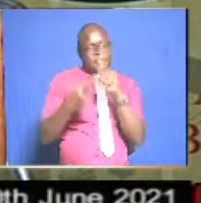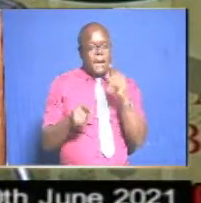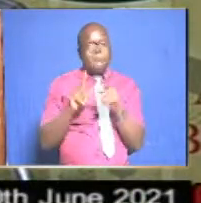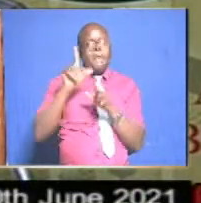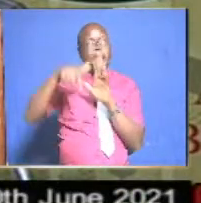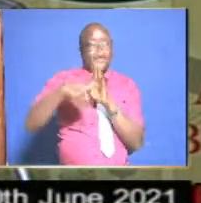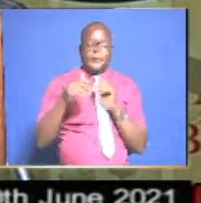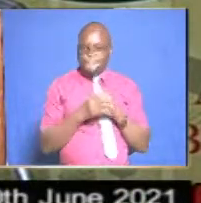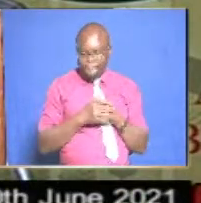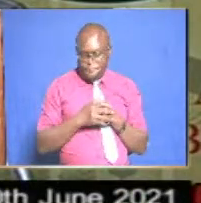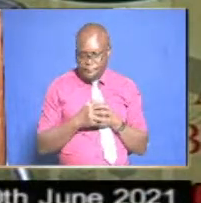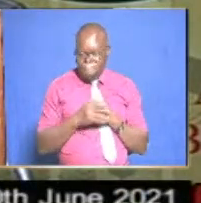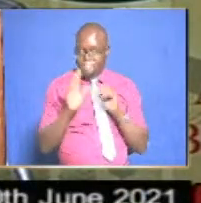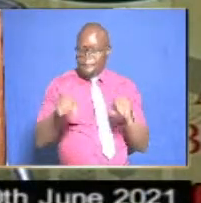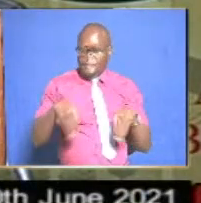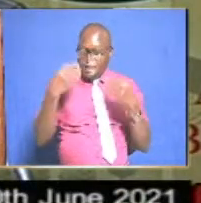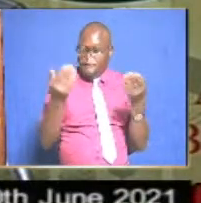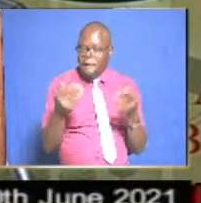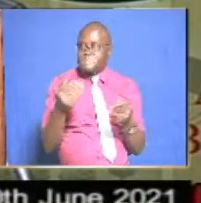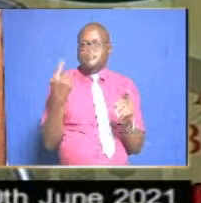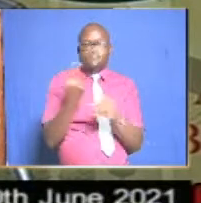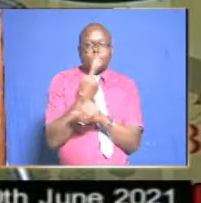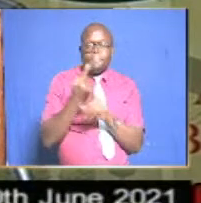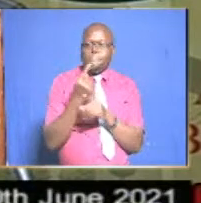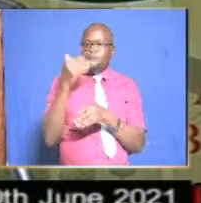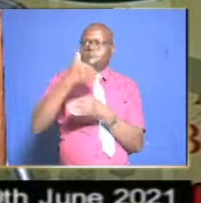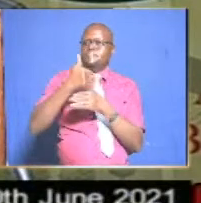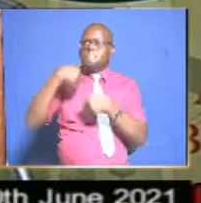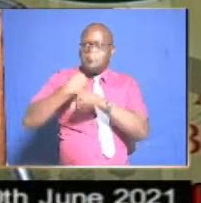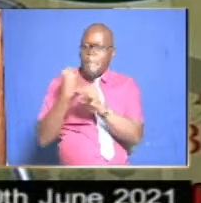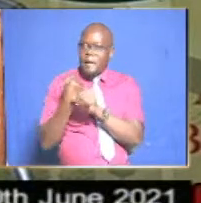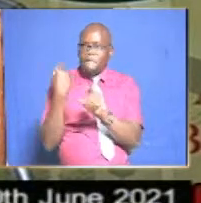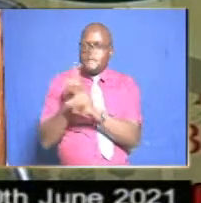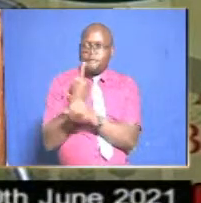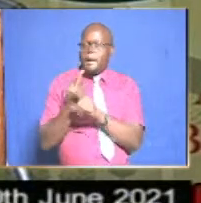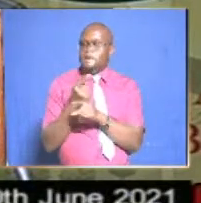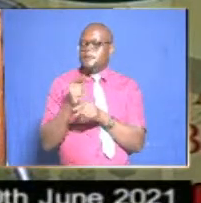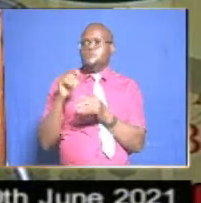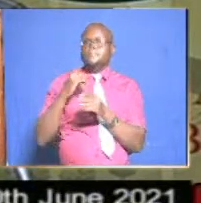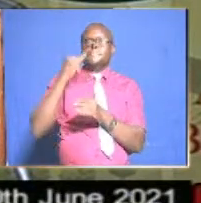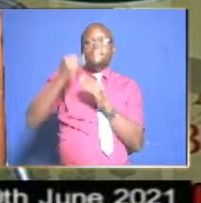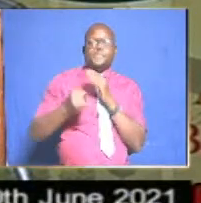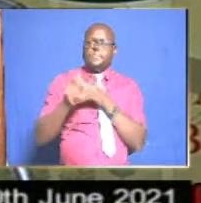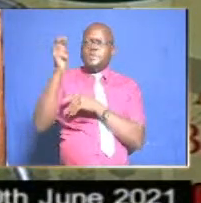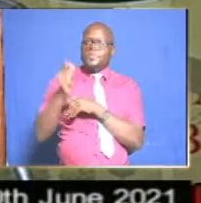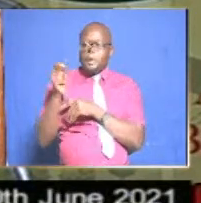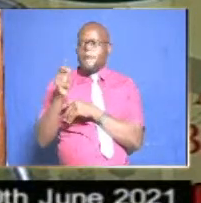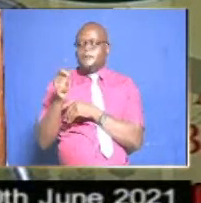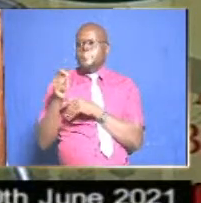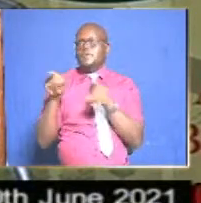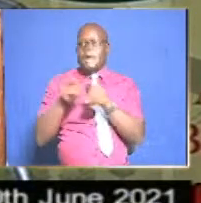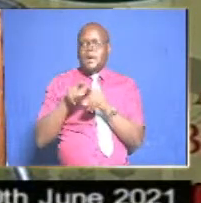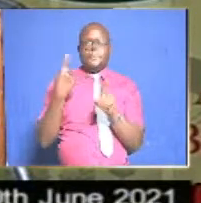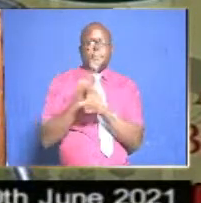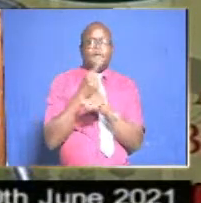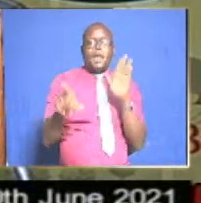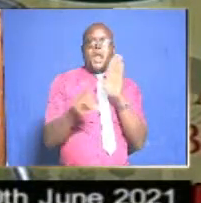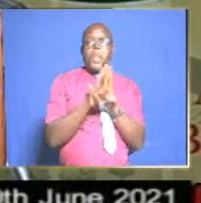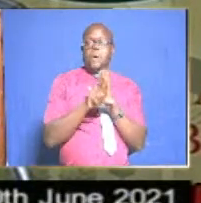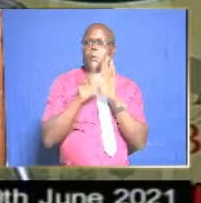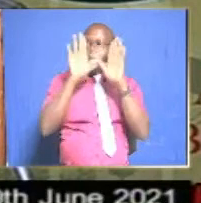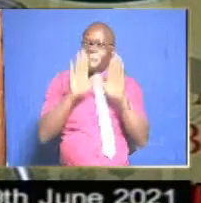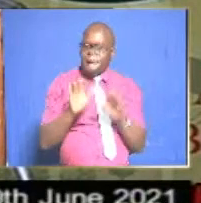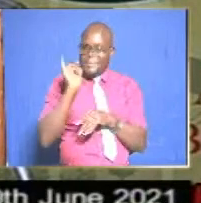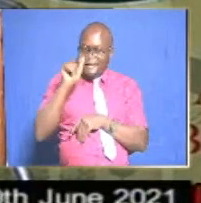Speaker, given the disparities in the design of the various existing pension schemes and the attendant laws, it has become necessary